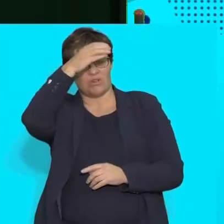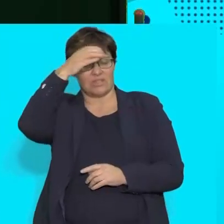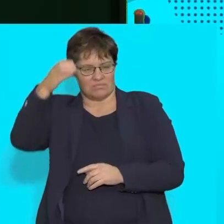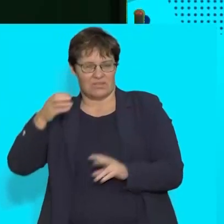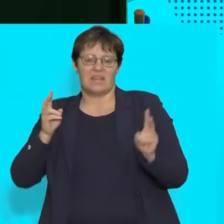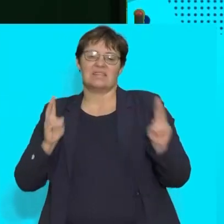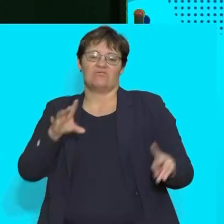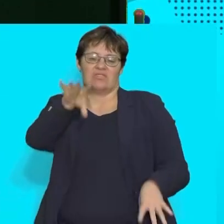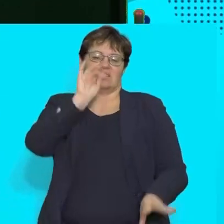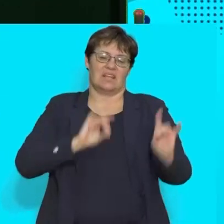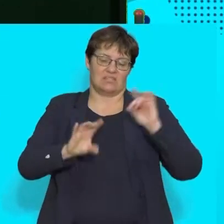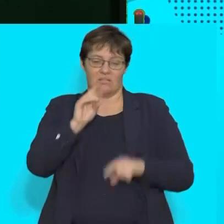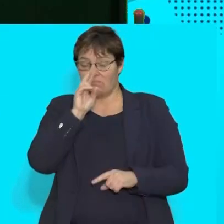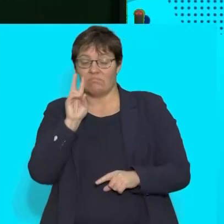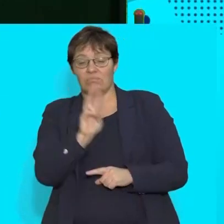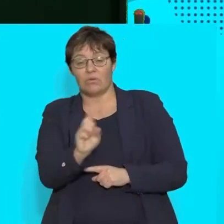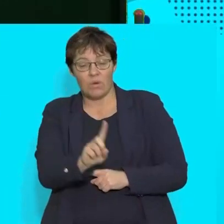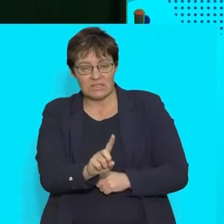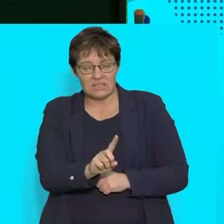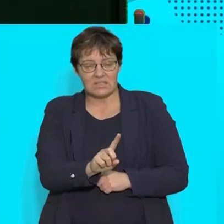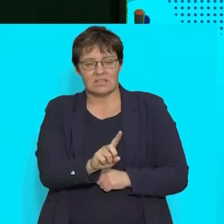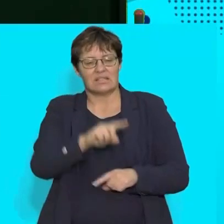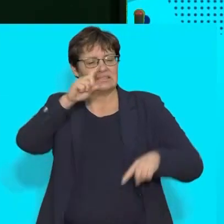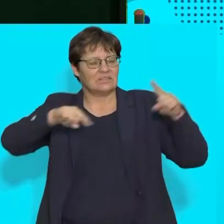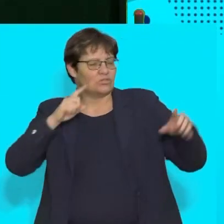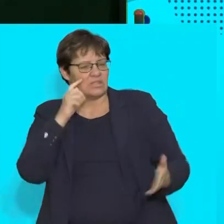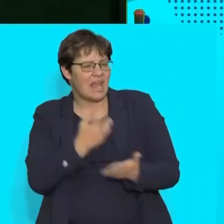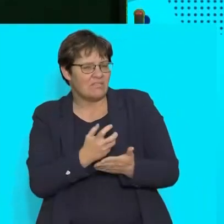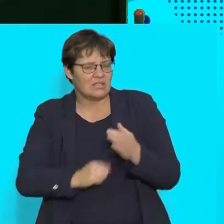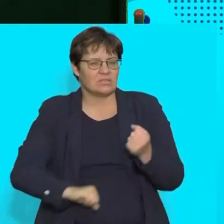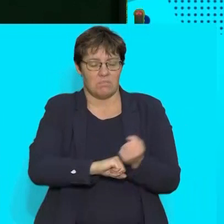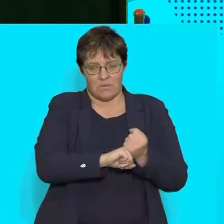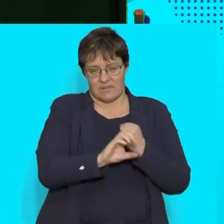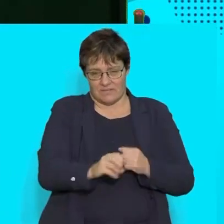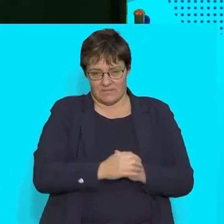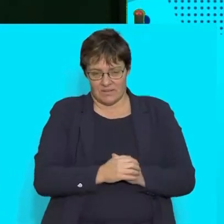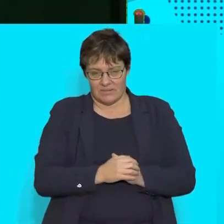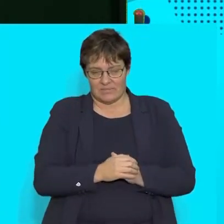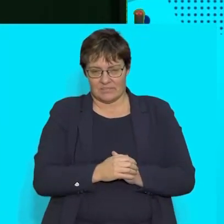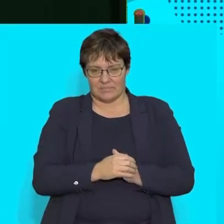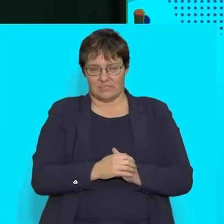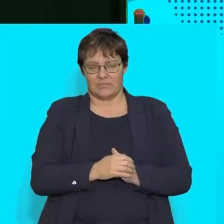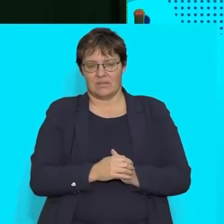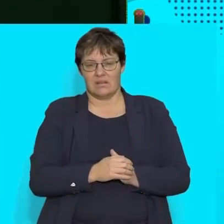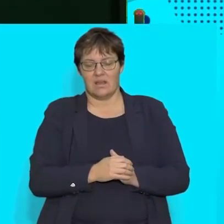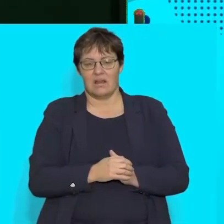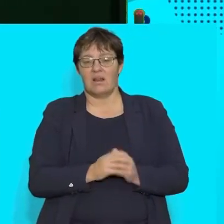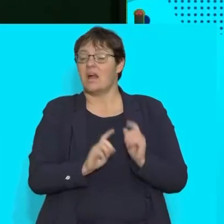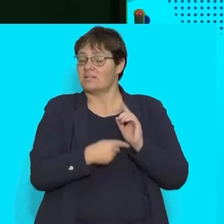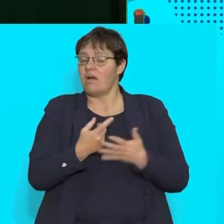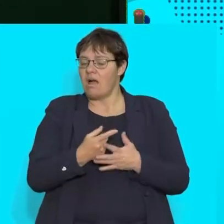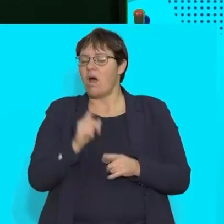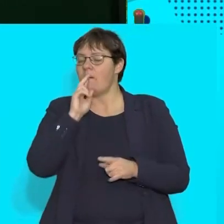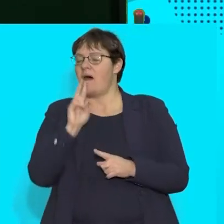concepts around natural selection. We looked at the different pieces of evidence that supports that process of evolution. And finally,